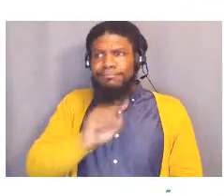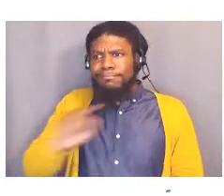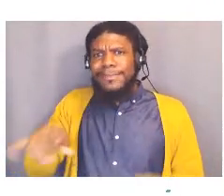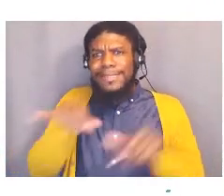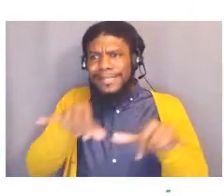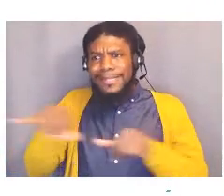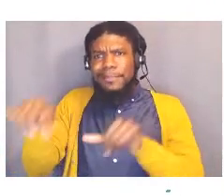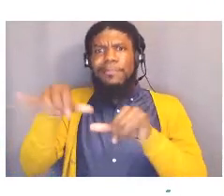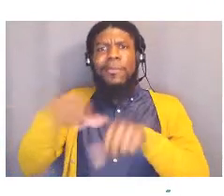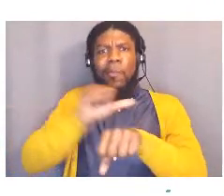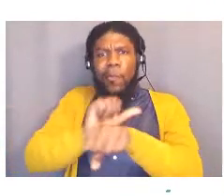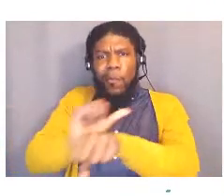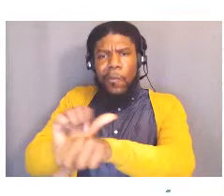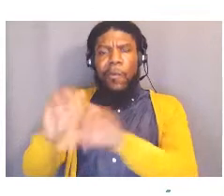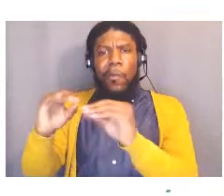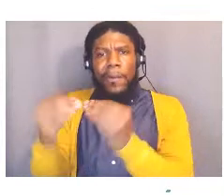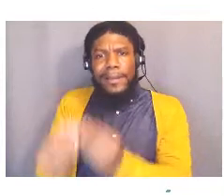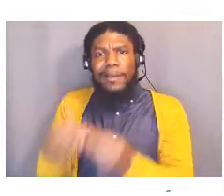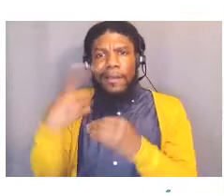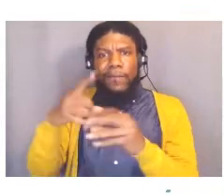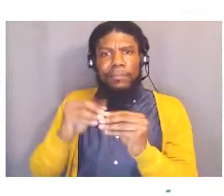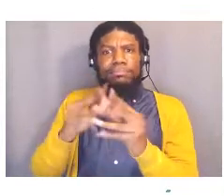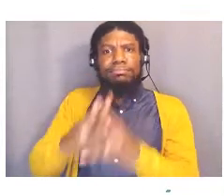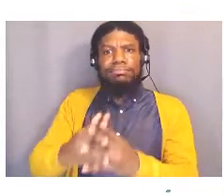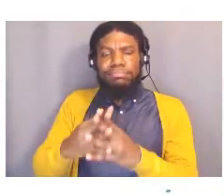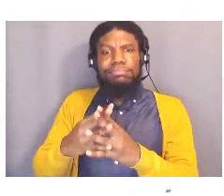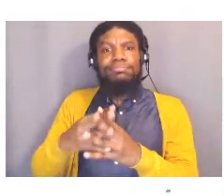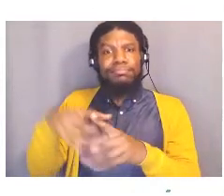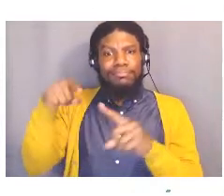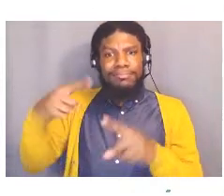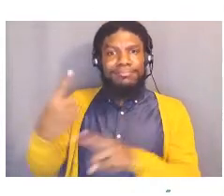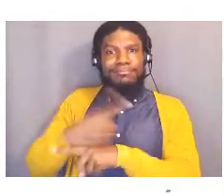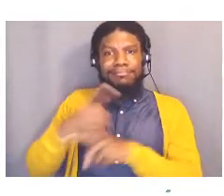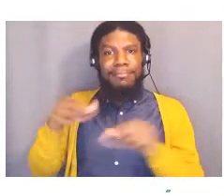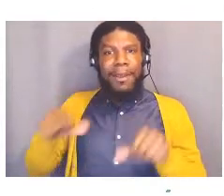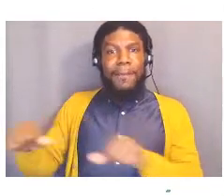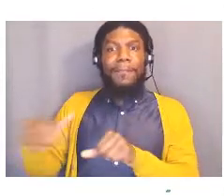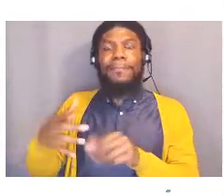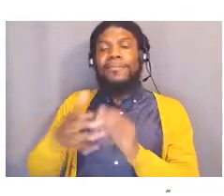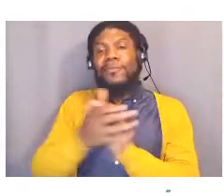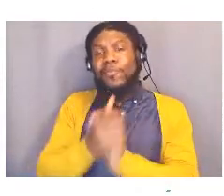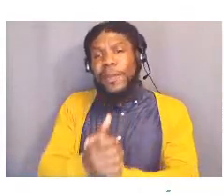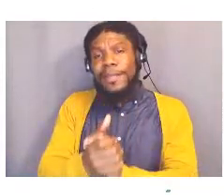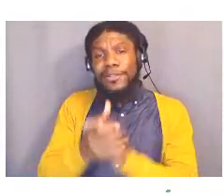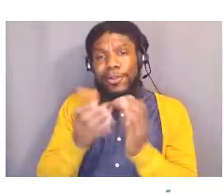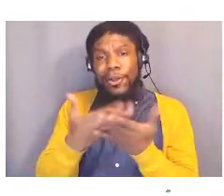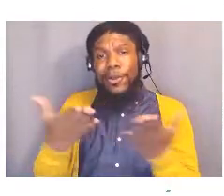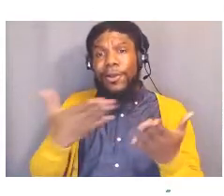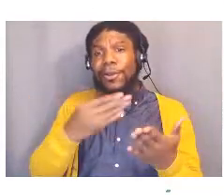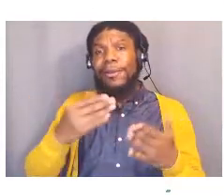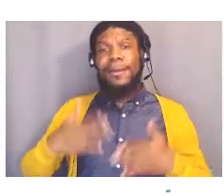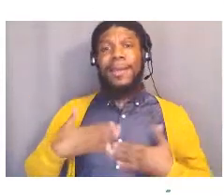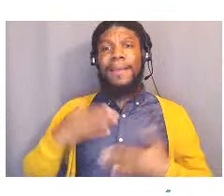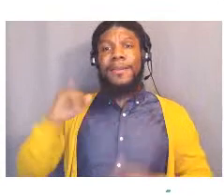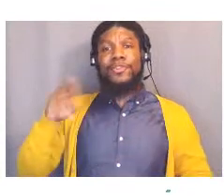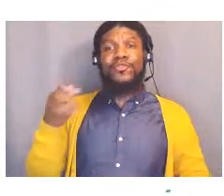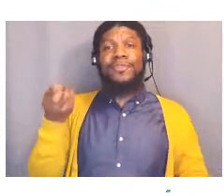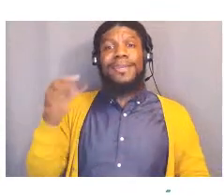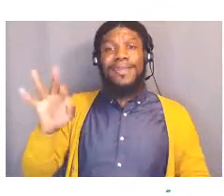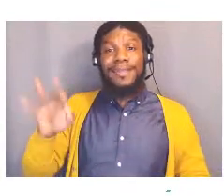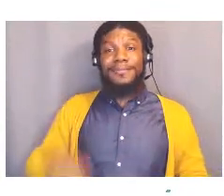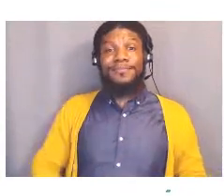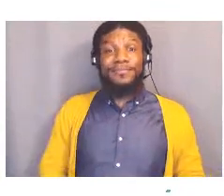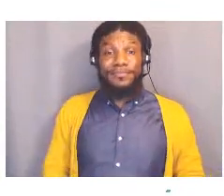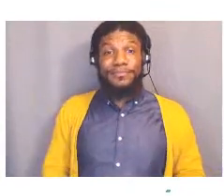make all of this happen. Congratulations to all, and happy Juneteenth. Well, hello,